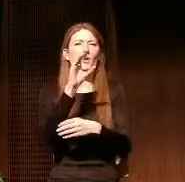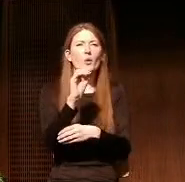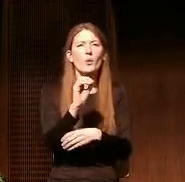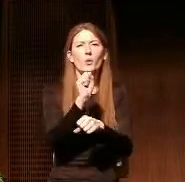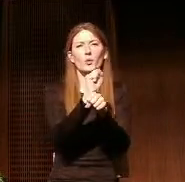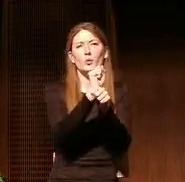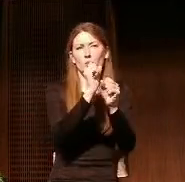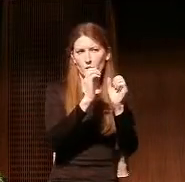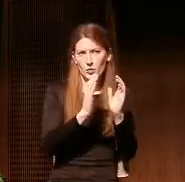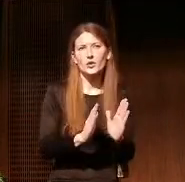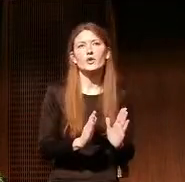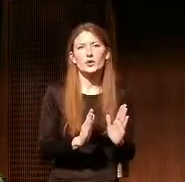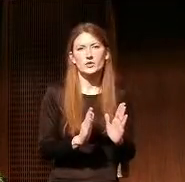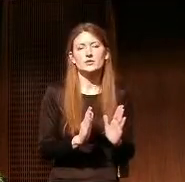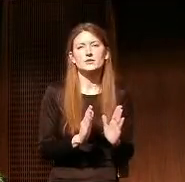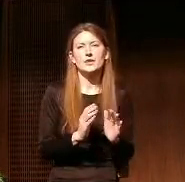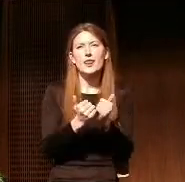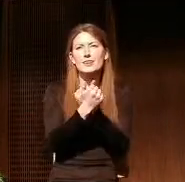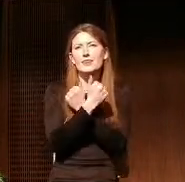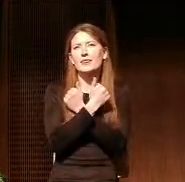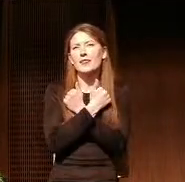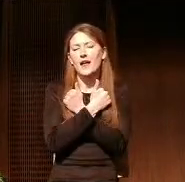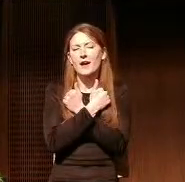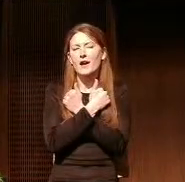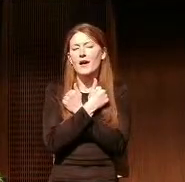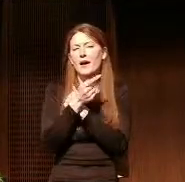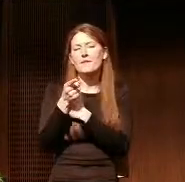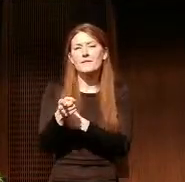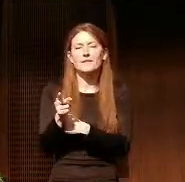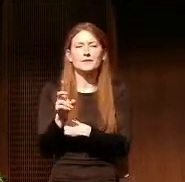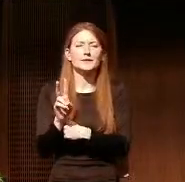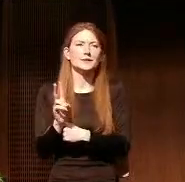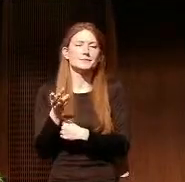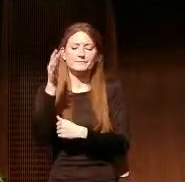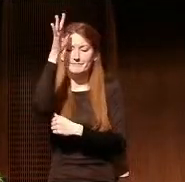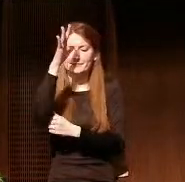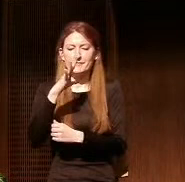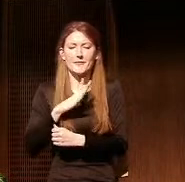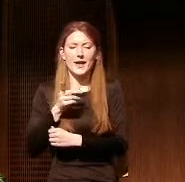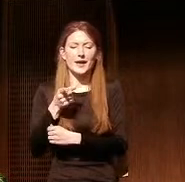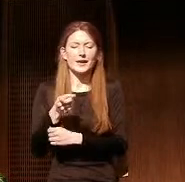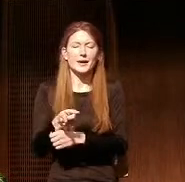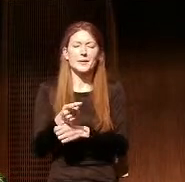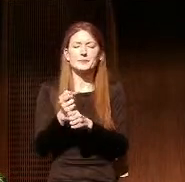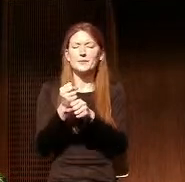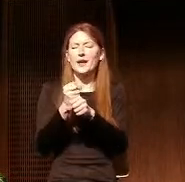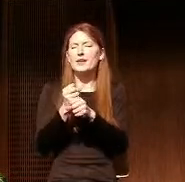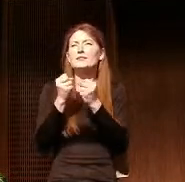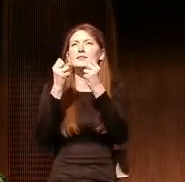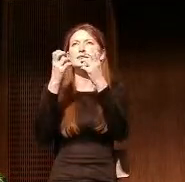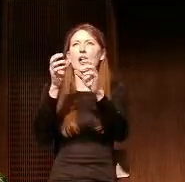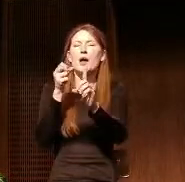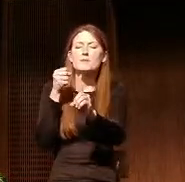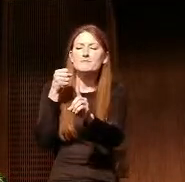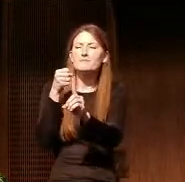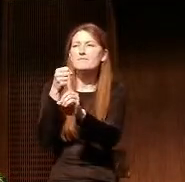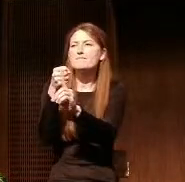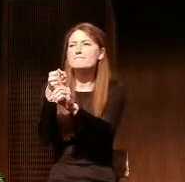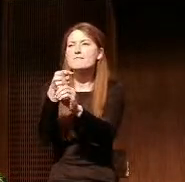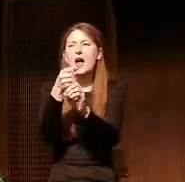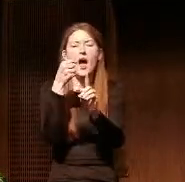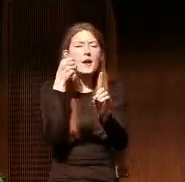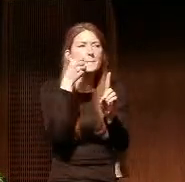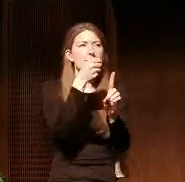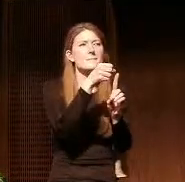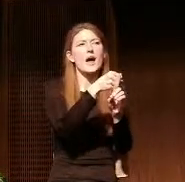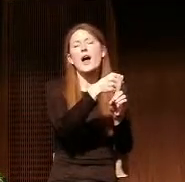co-workers that loved this man. He made such an impact in so many lives. And